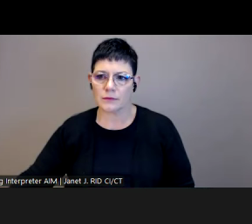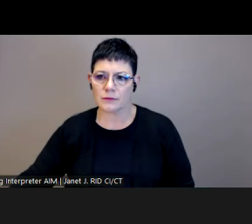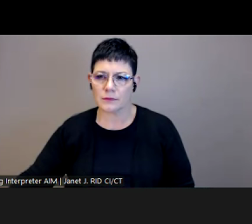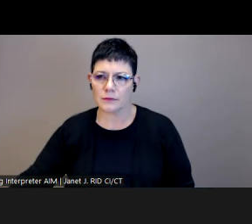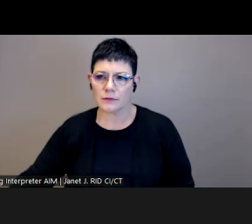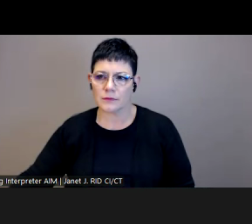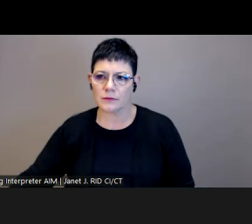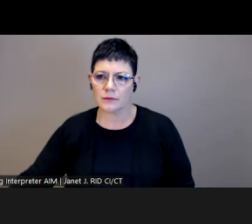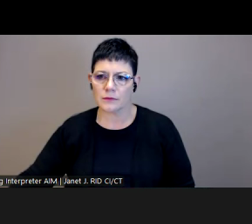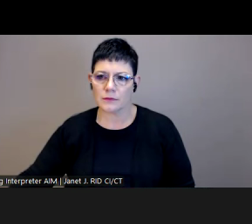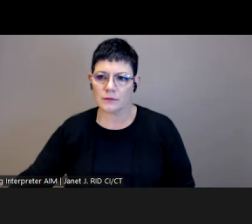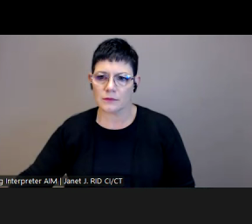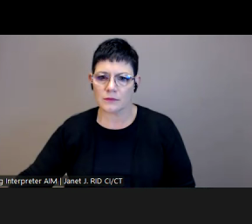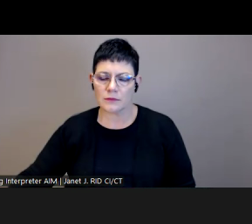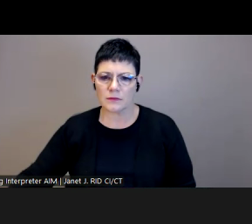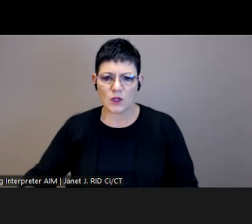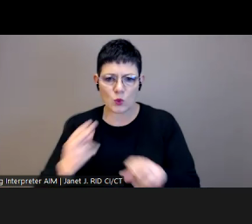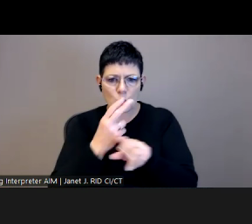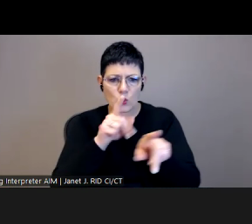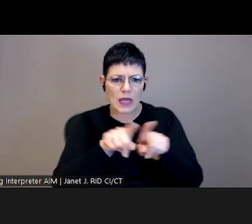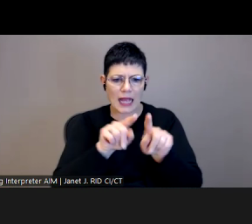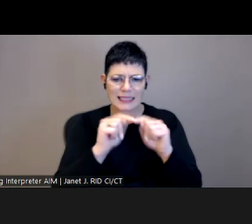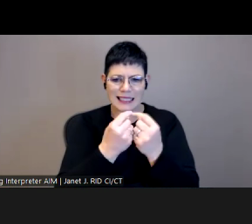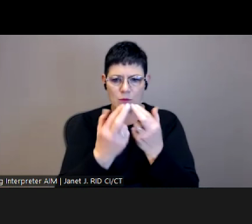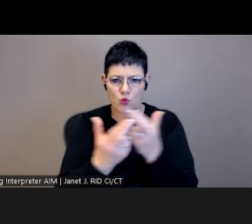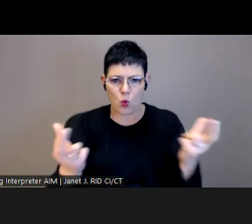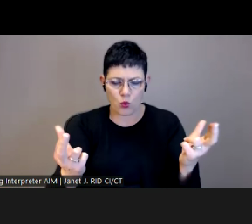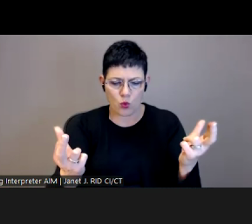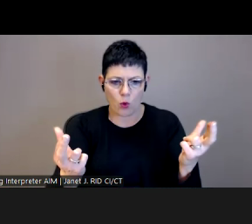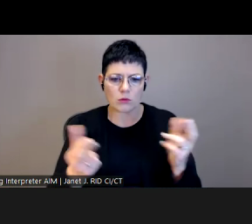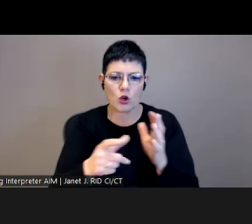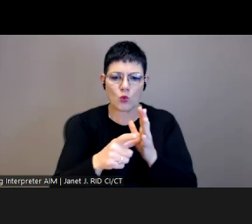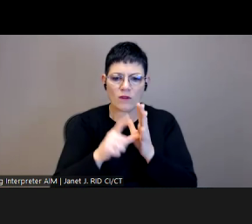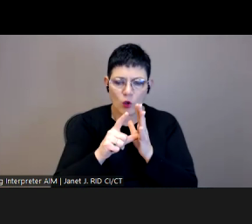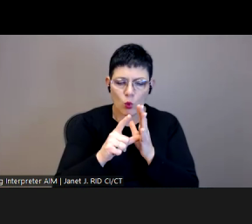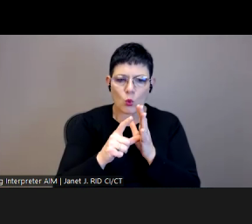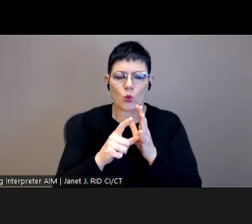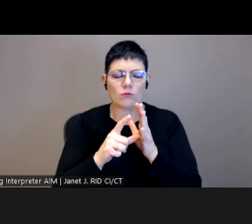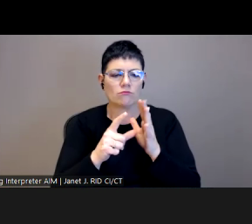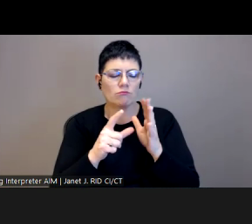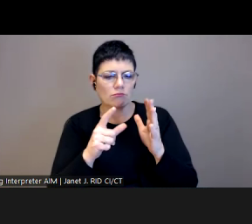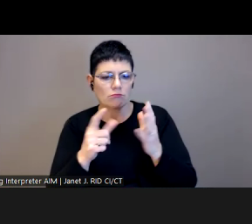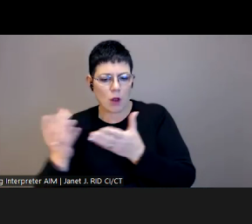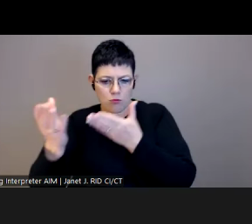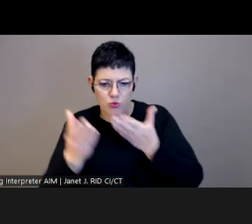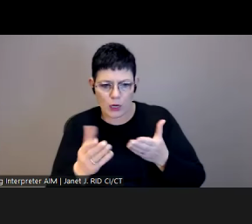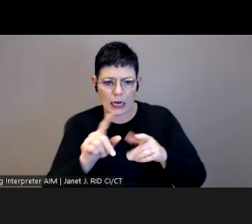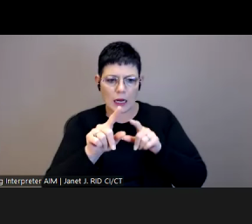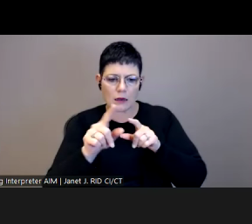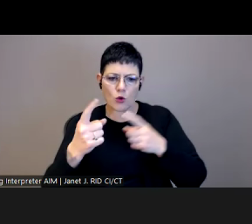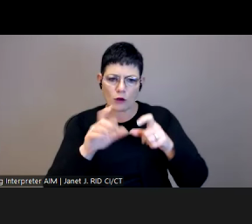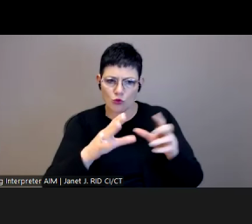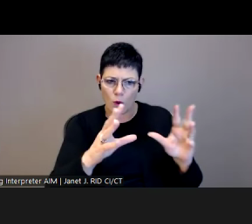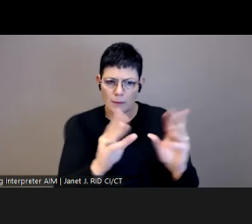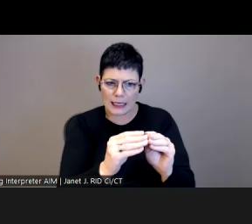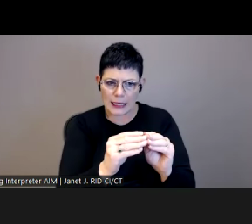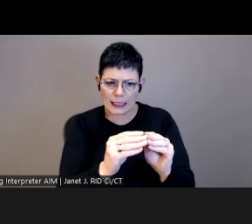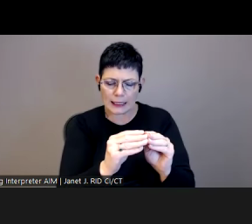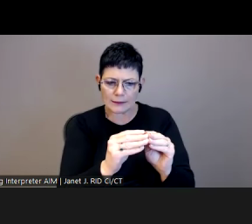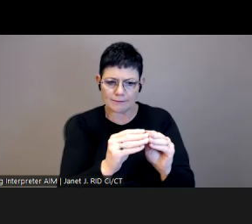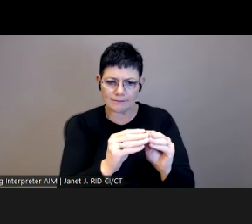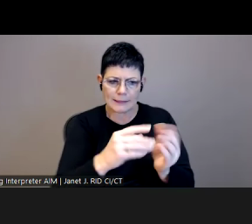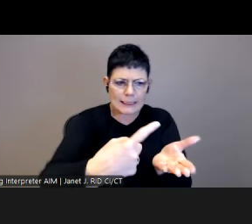preparation. Use it as a team resource. Review and read it together, bring the reflection questions to your meetings, and start applying the action